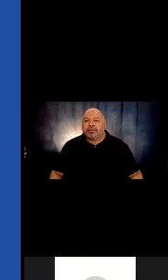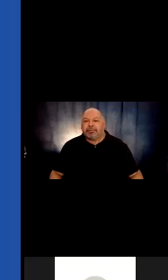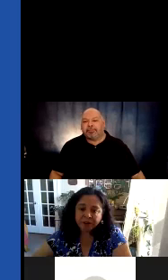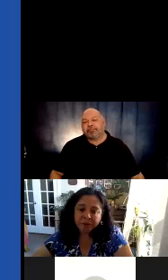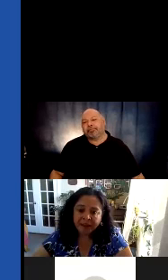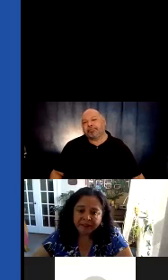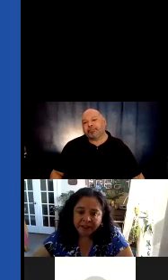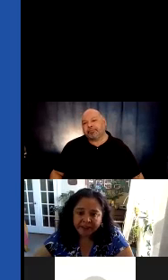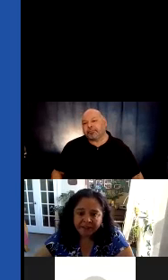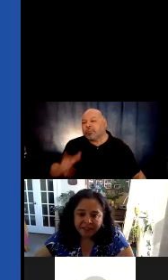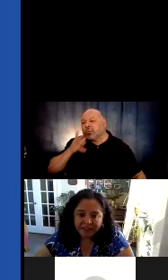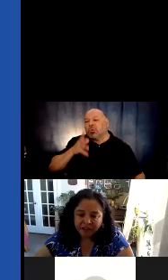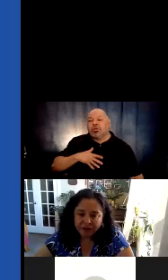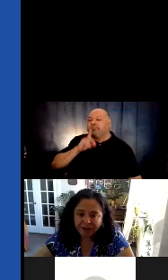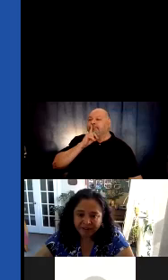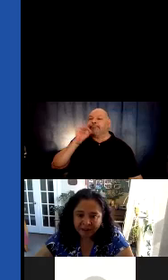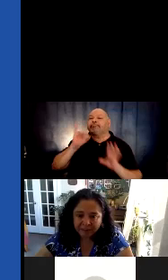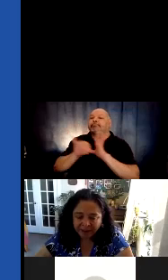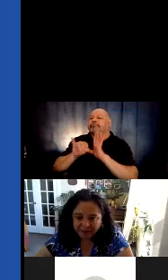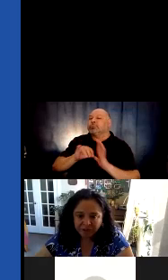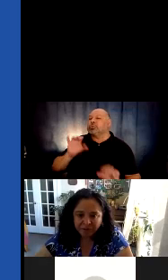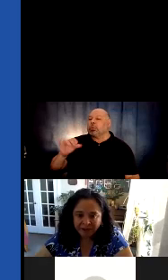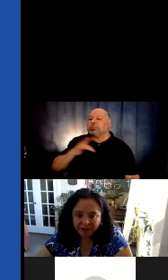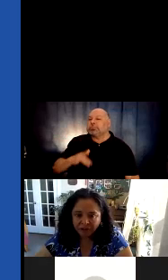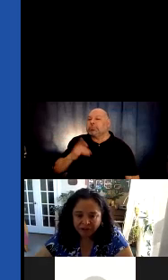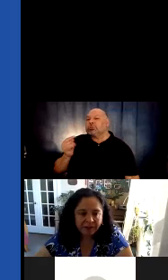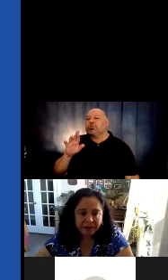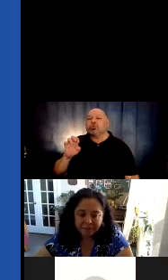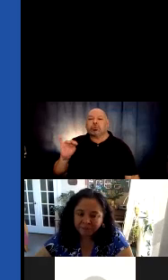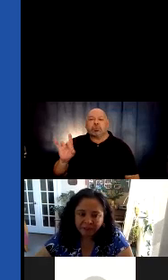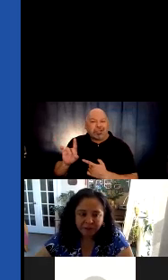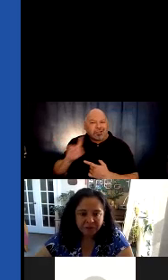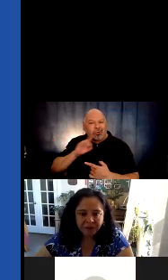So far, no, we haven't identified any trends. They seem to be just,